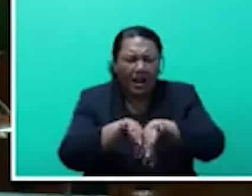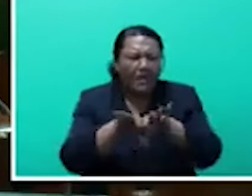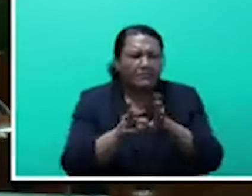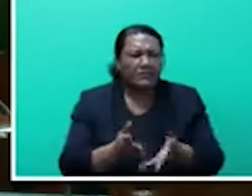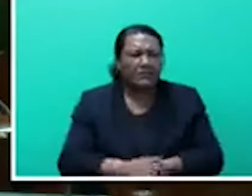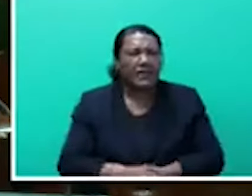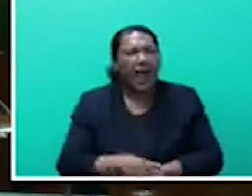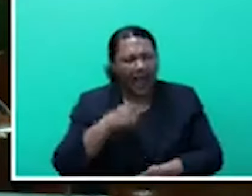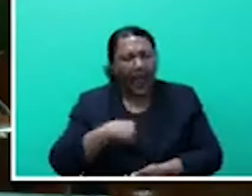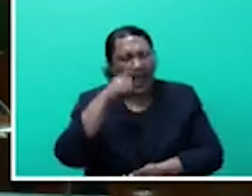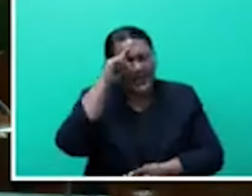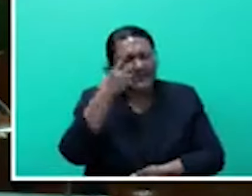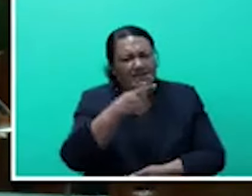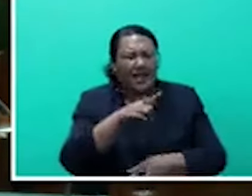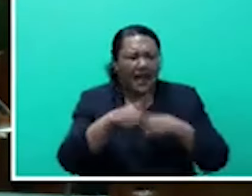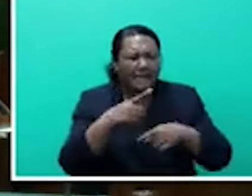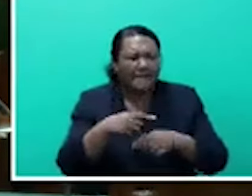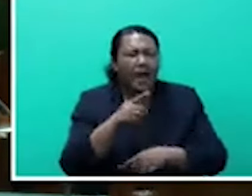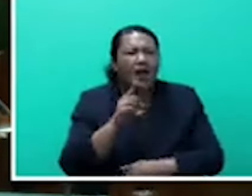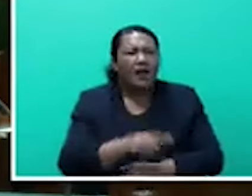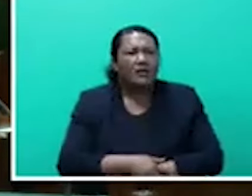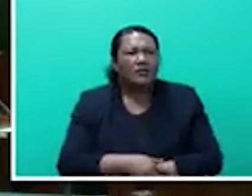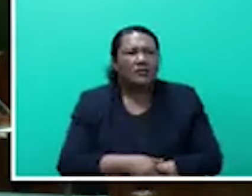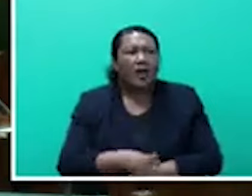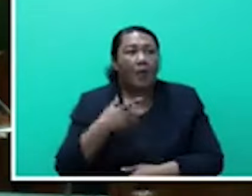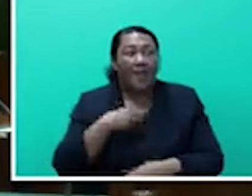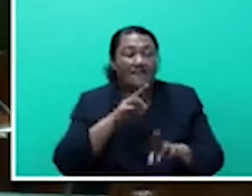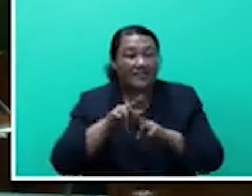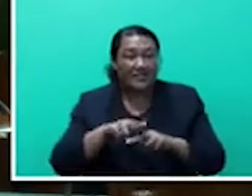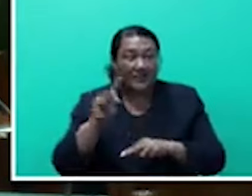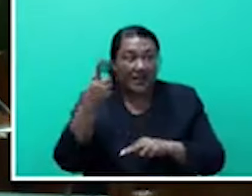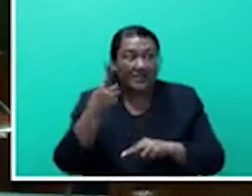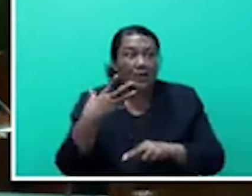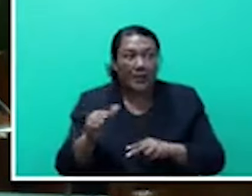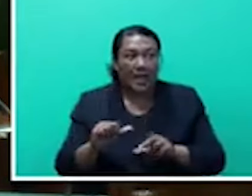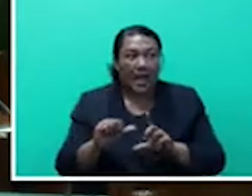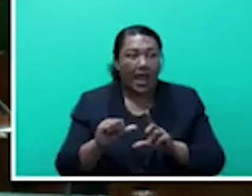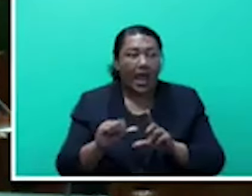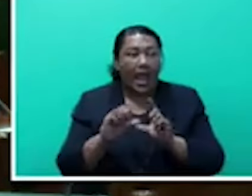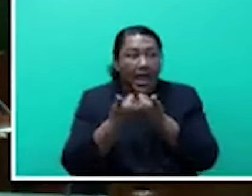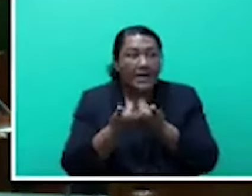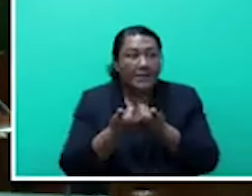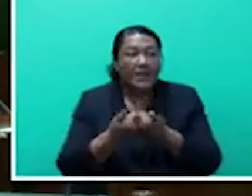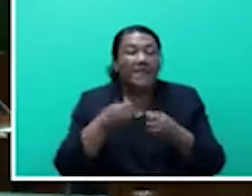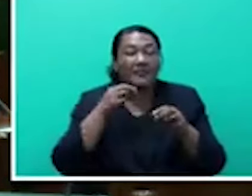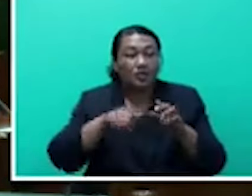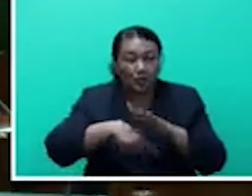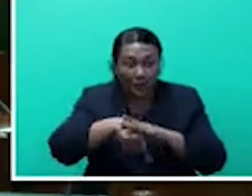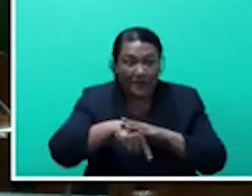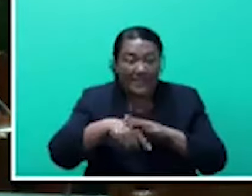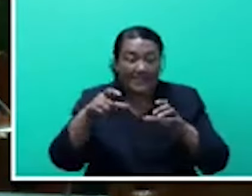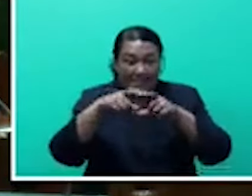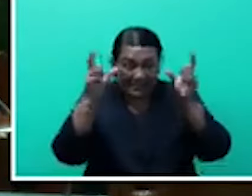understand. I understand, because during Fiji First time, there was some agreement with the Suva City Council and